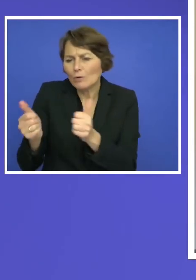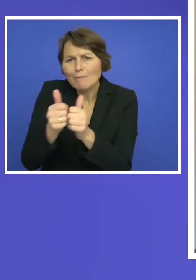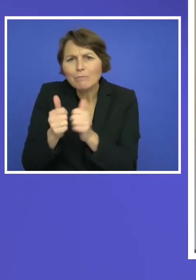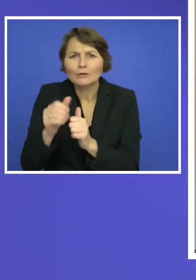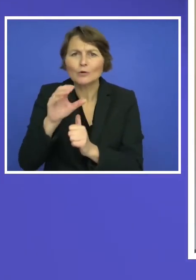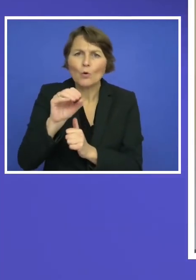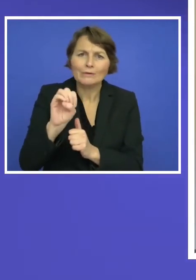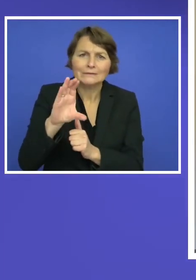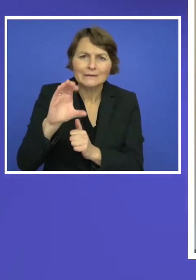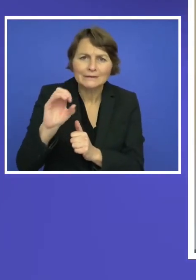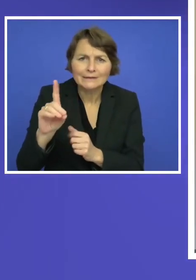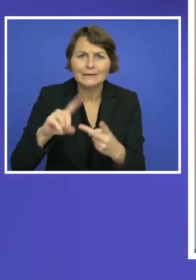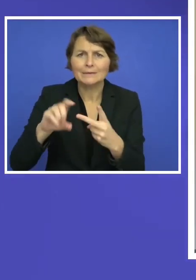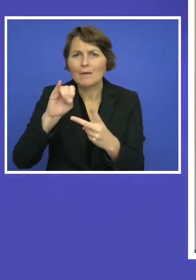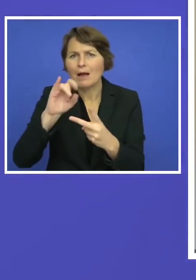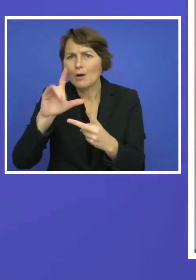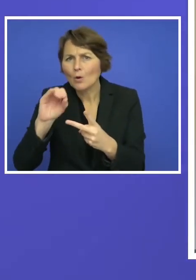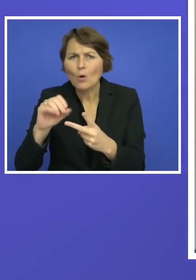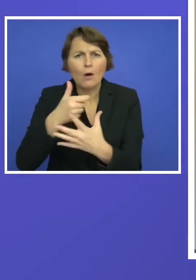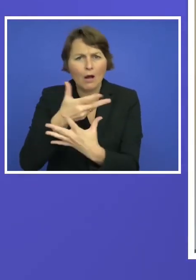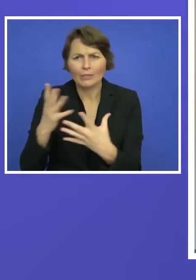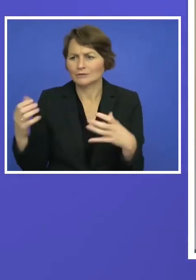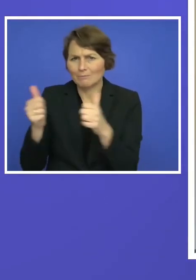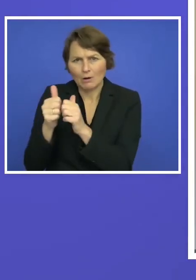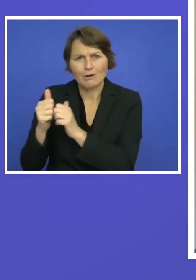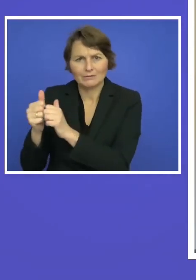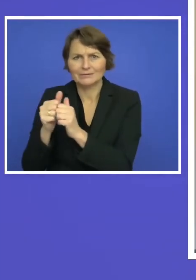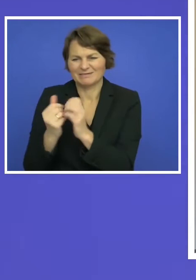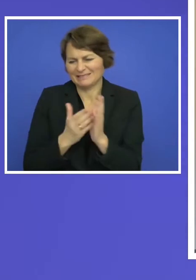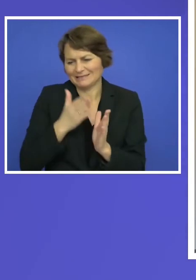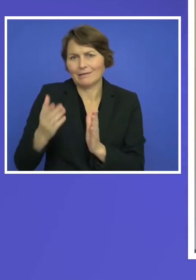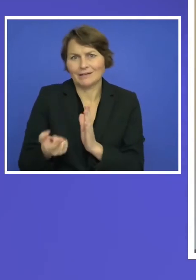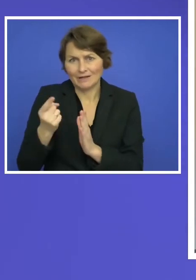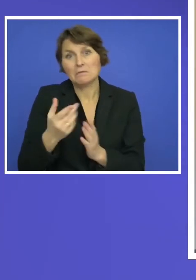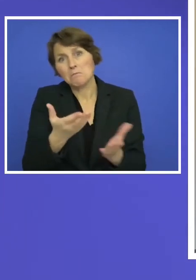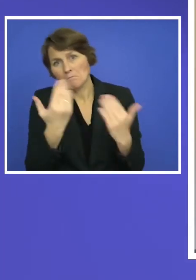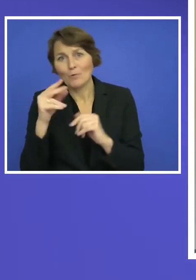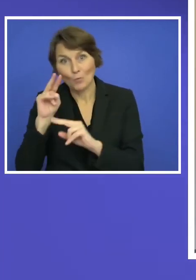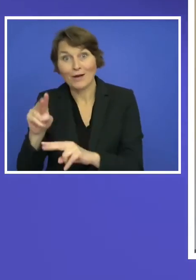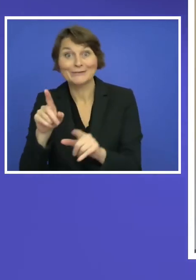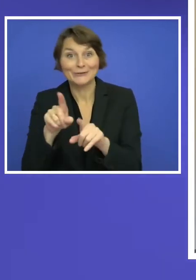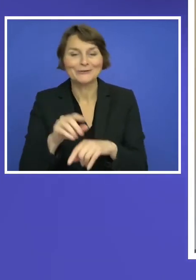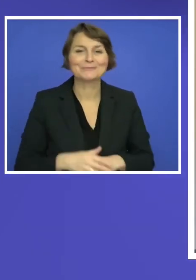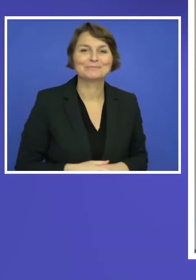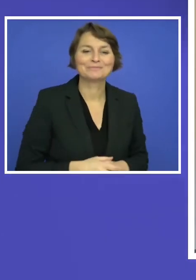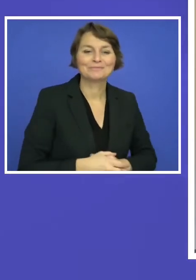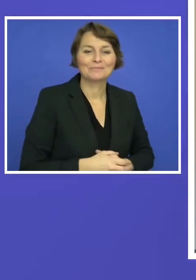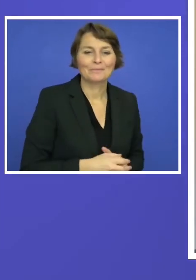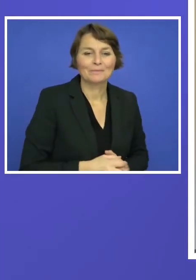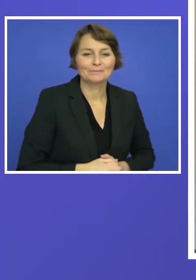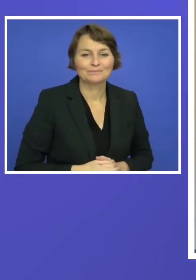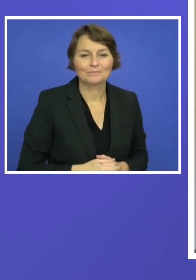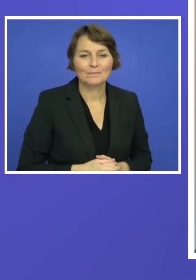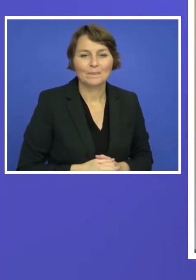and others. If you remember what Ann Keeley has brought into